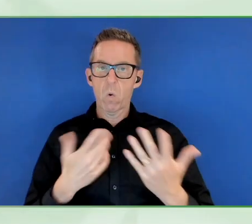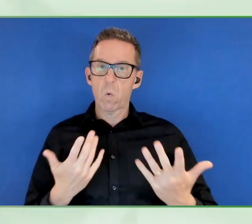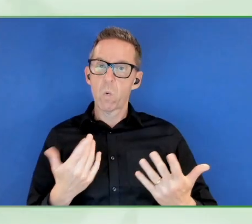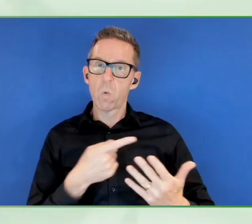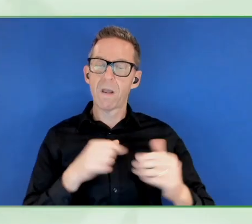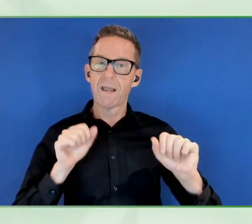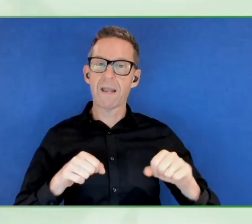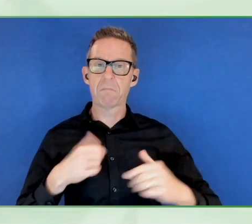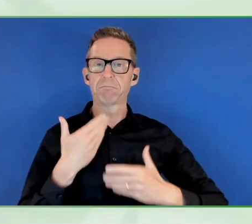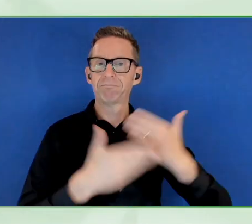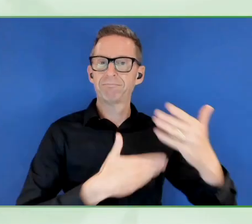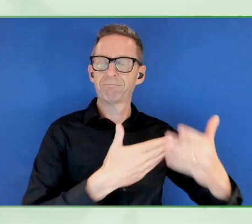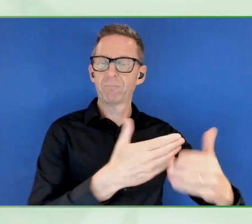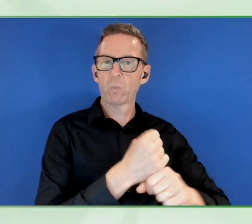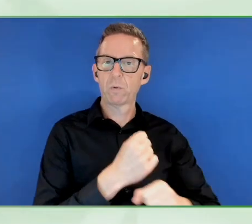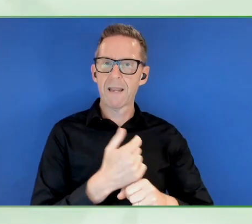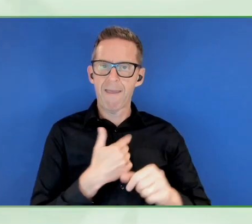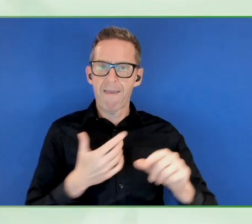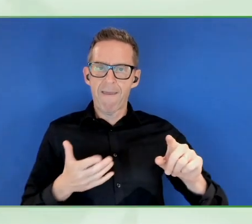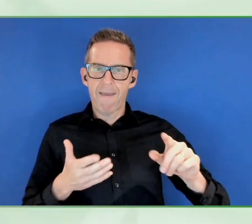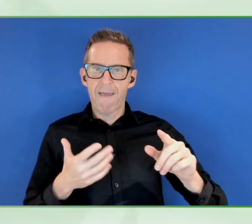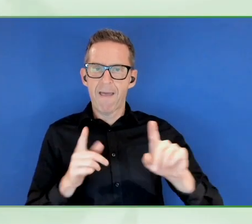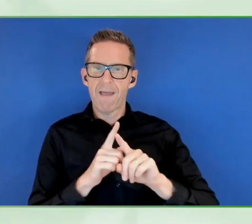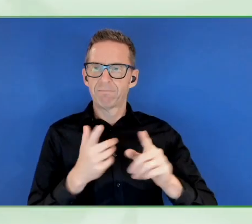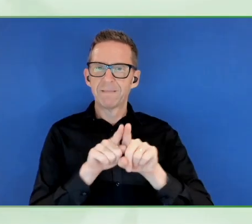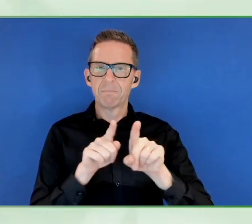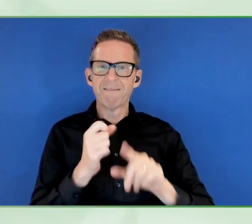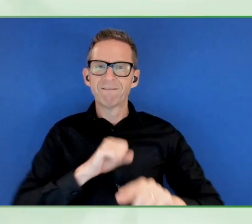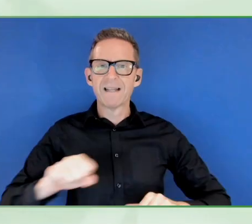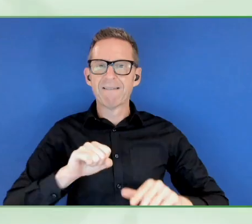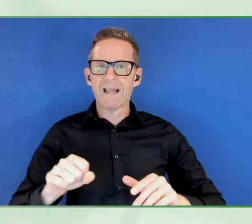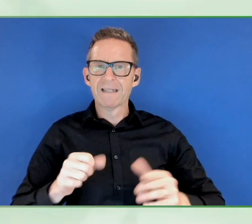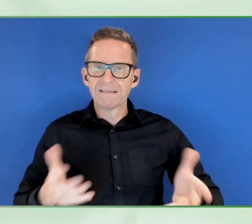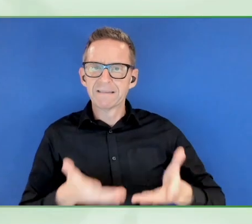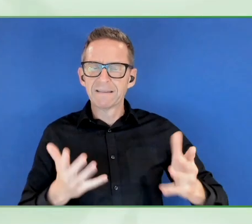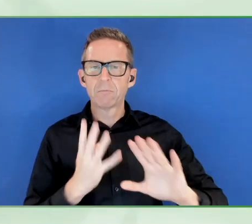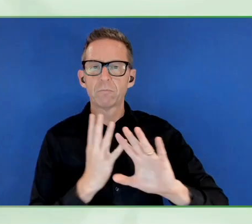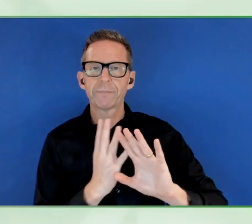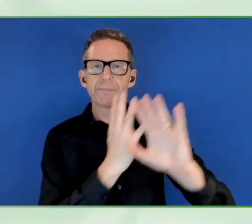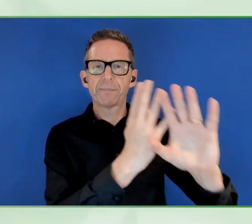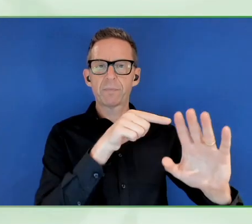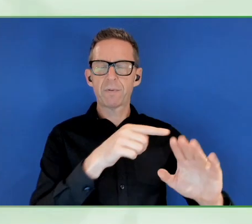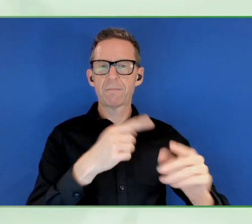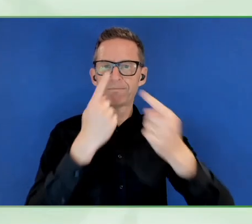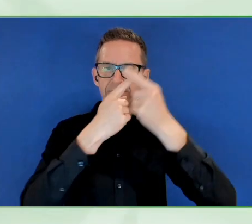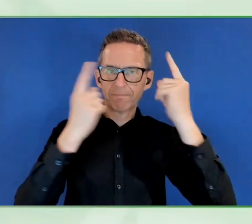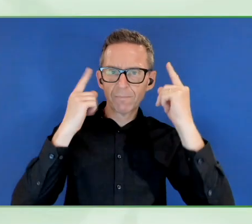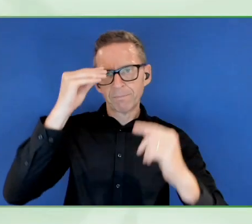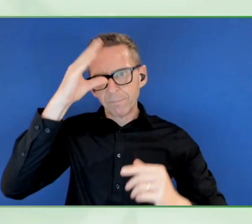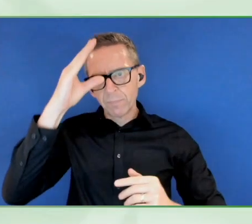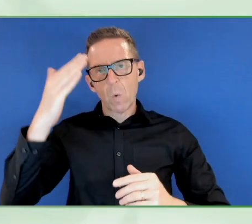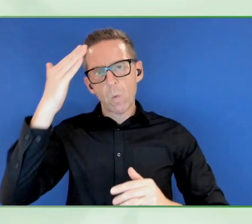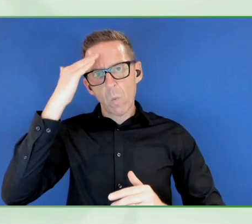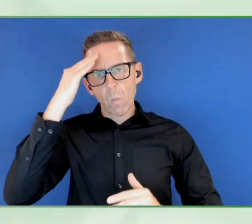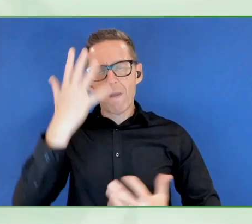like speeding up the whole process. Maybe organizations will also look for people with certifications and badges,